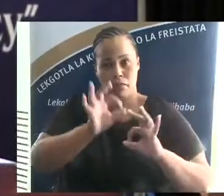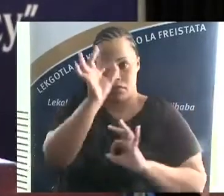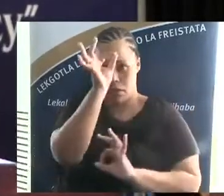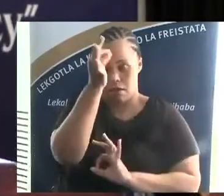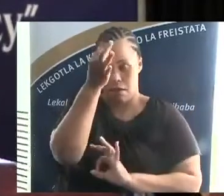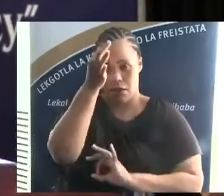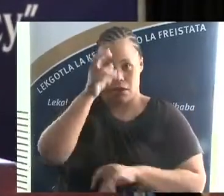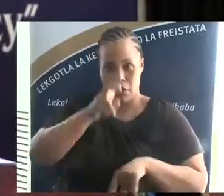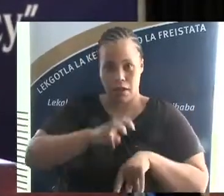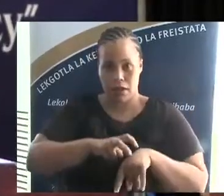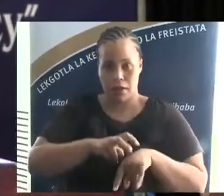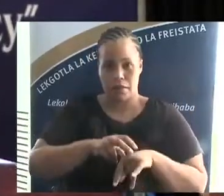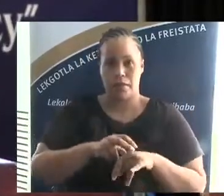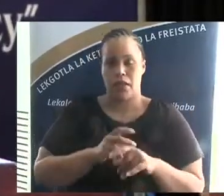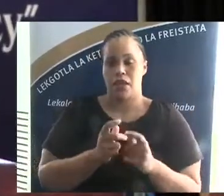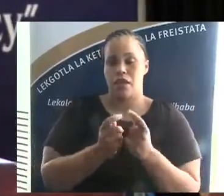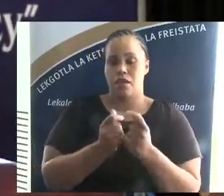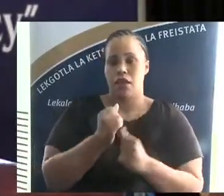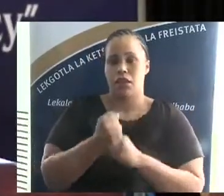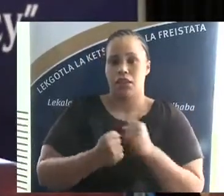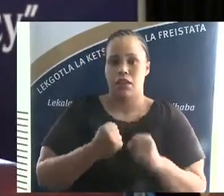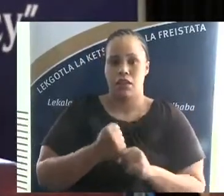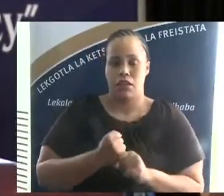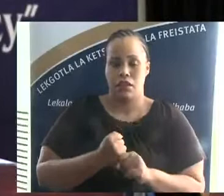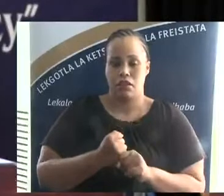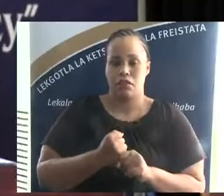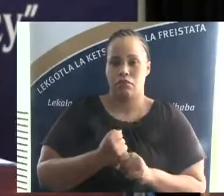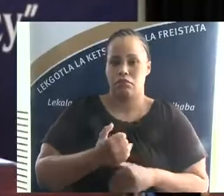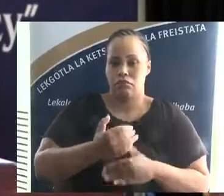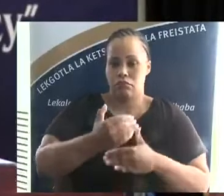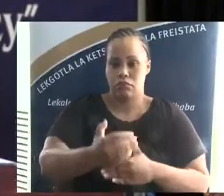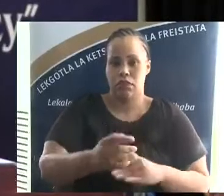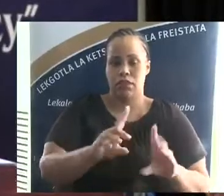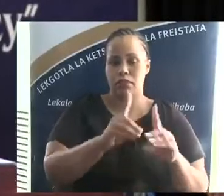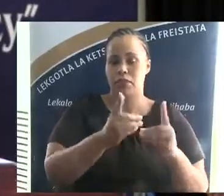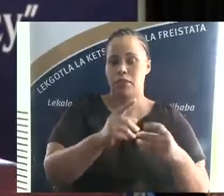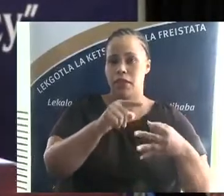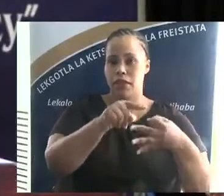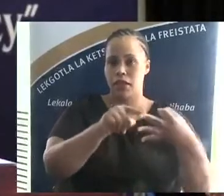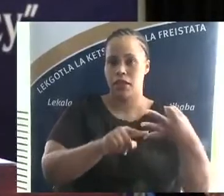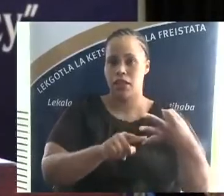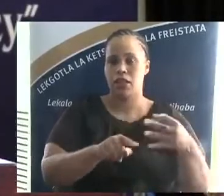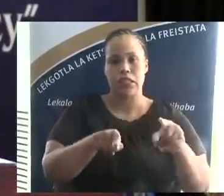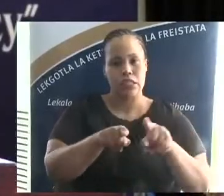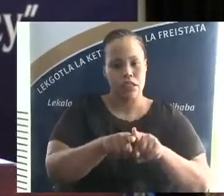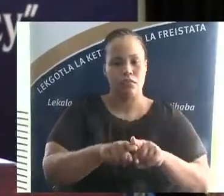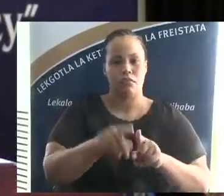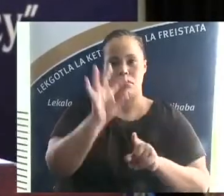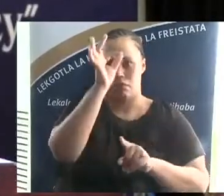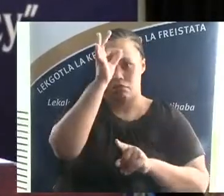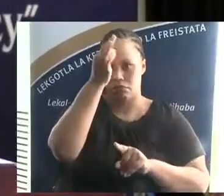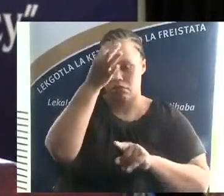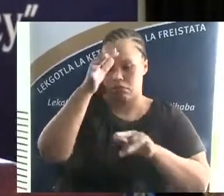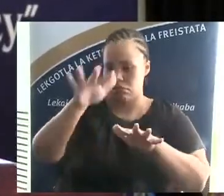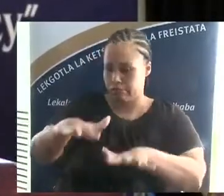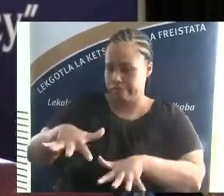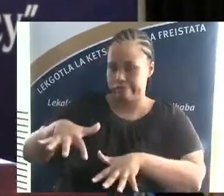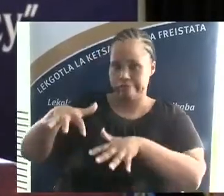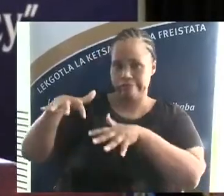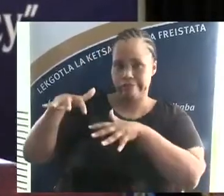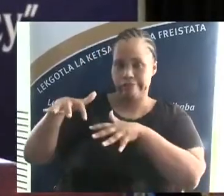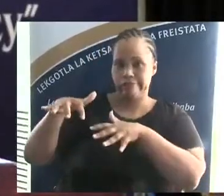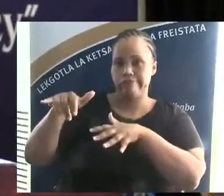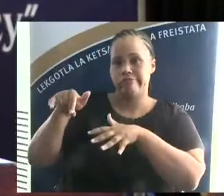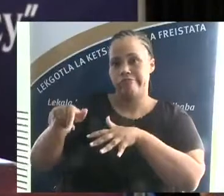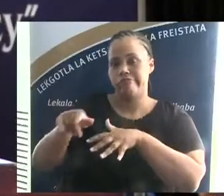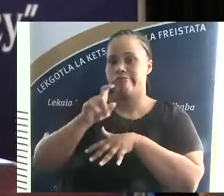government. Over the next financial year, the three departments, including the Free State Legislature, which is the arm of the state, will spend